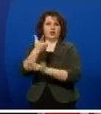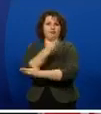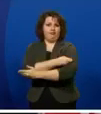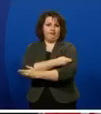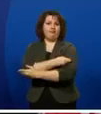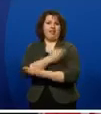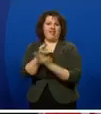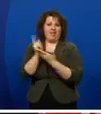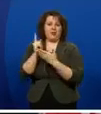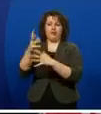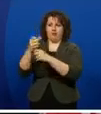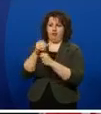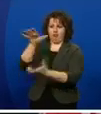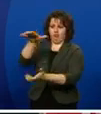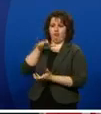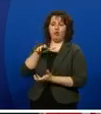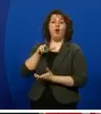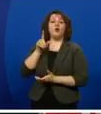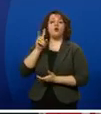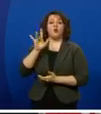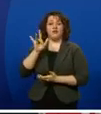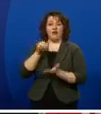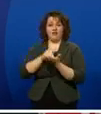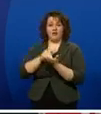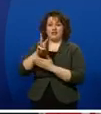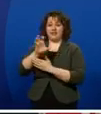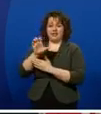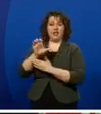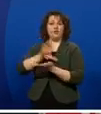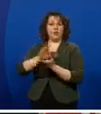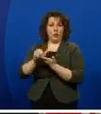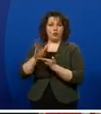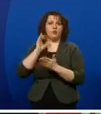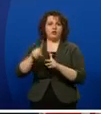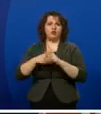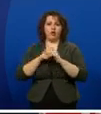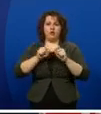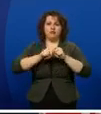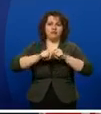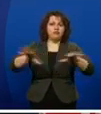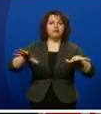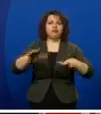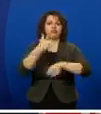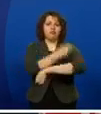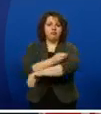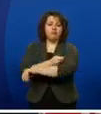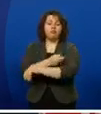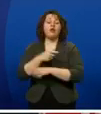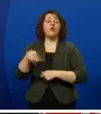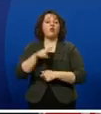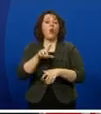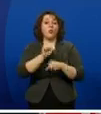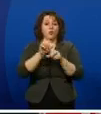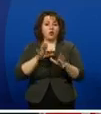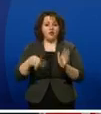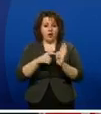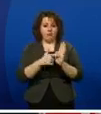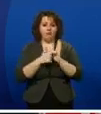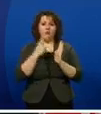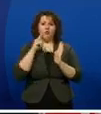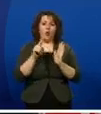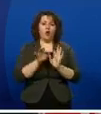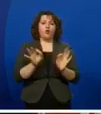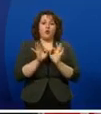and immediately allocated 25,600 doses to begin vaccinating. Workers who had been essential to critical